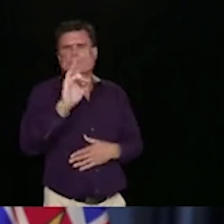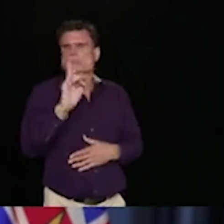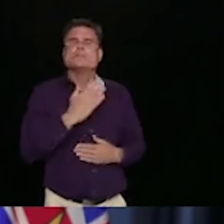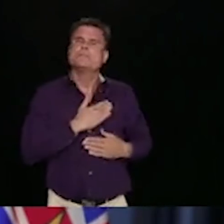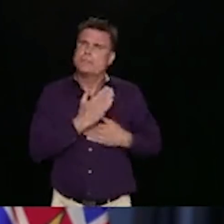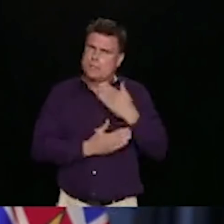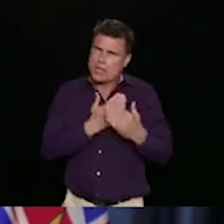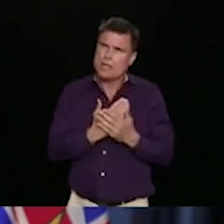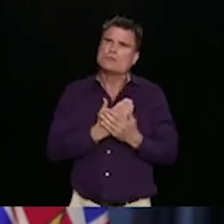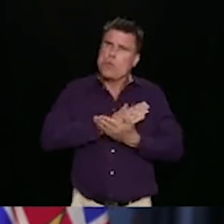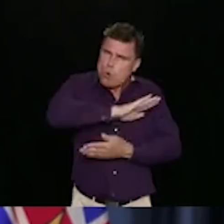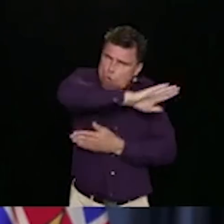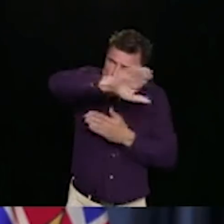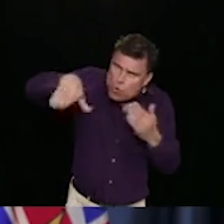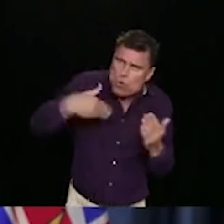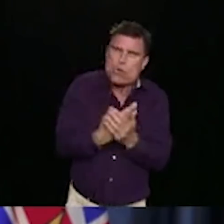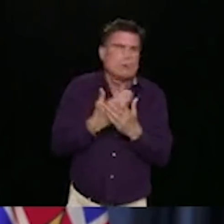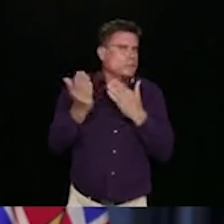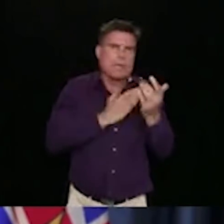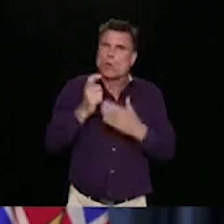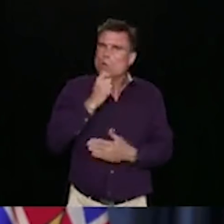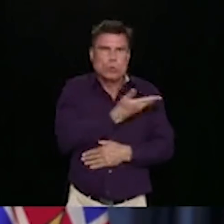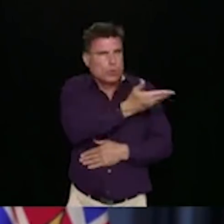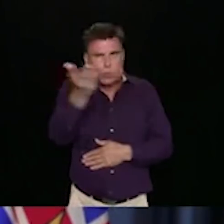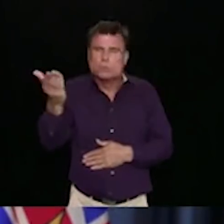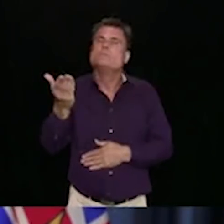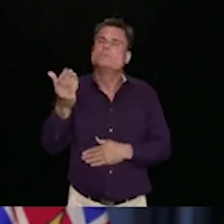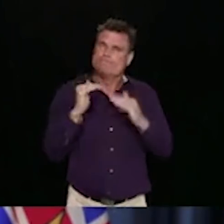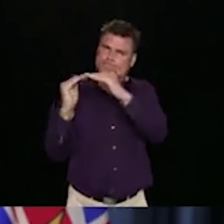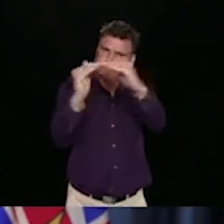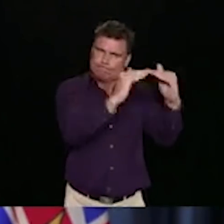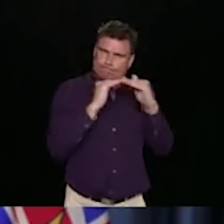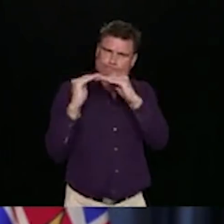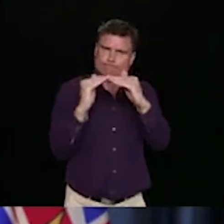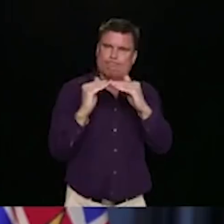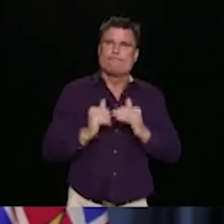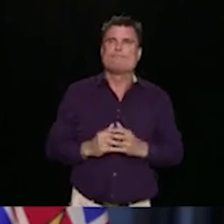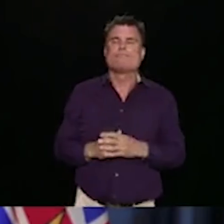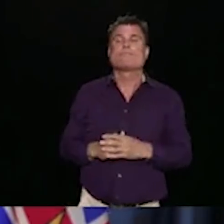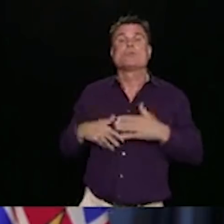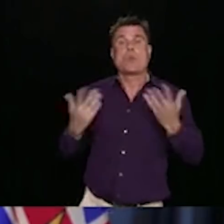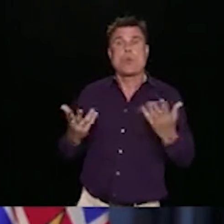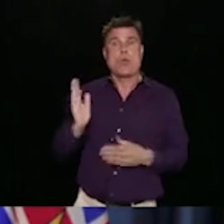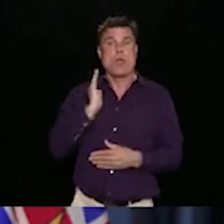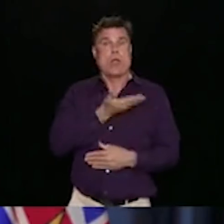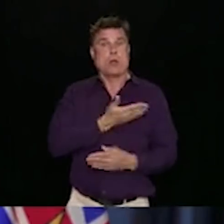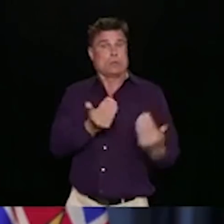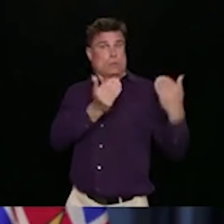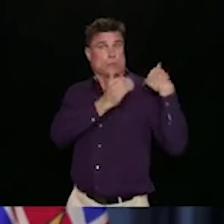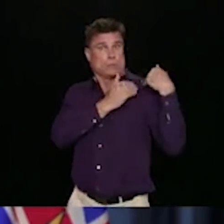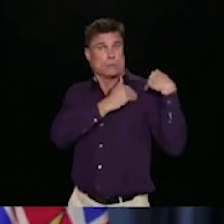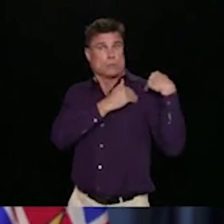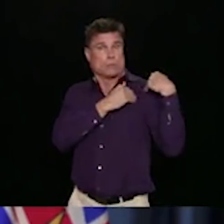being kind is an effective way, we found in British Columbia, of fighting the virus. So the obligation is not just